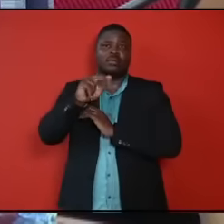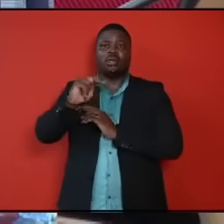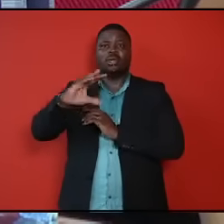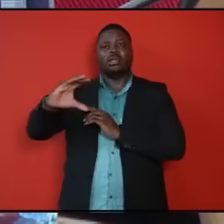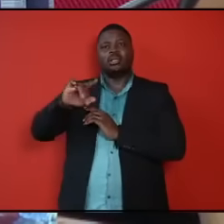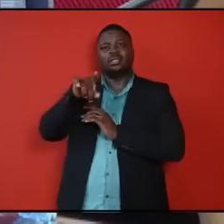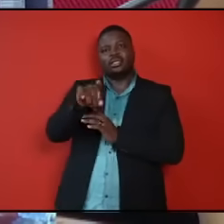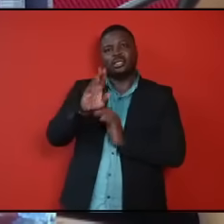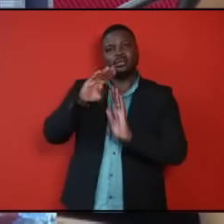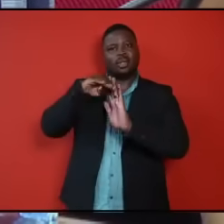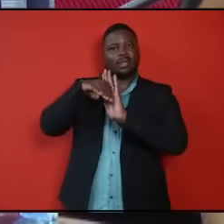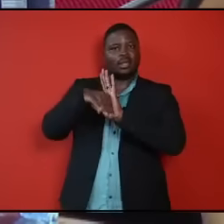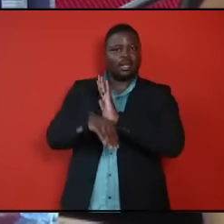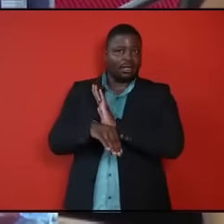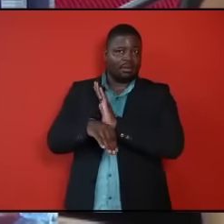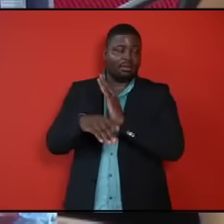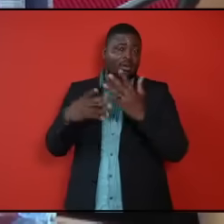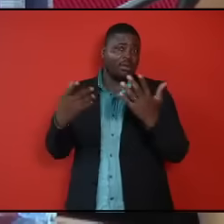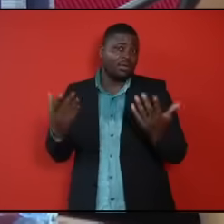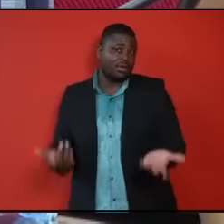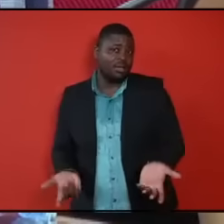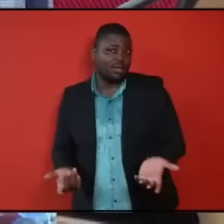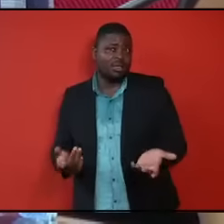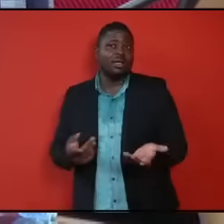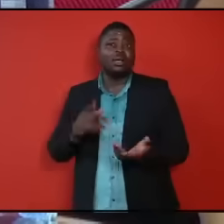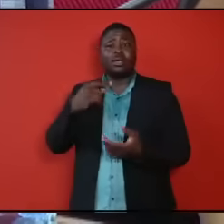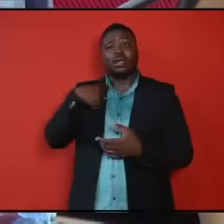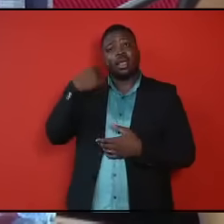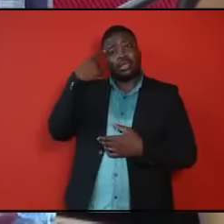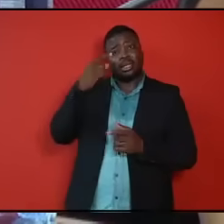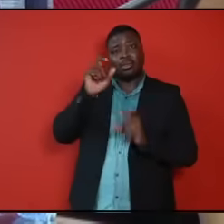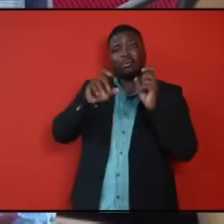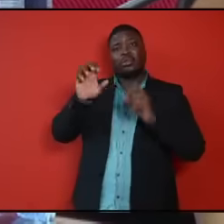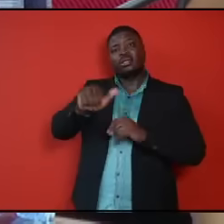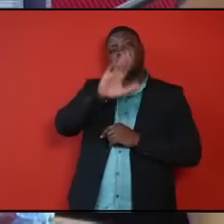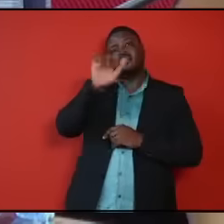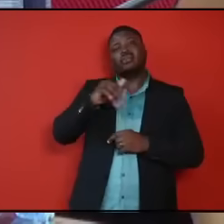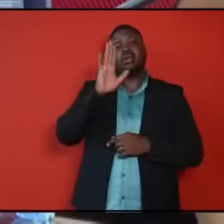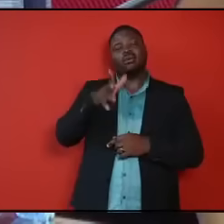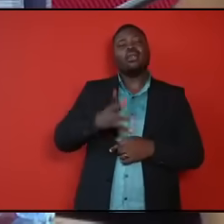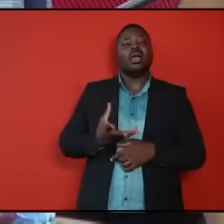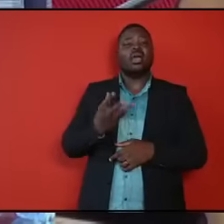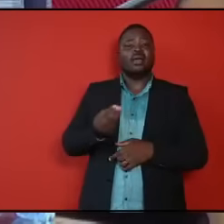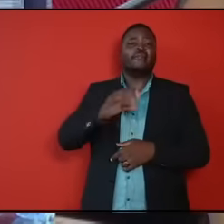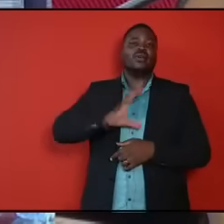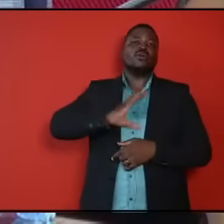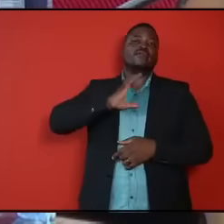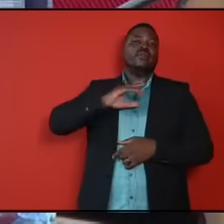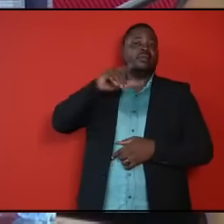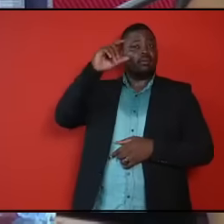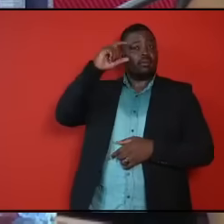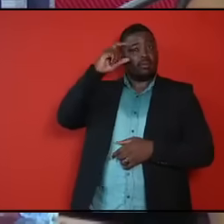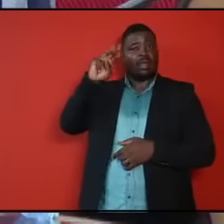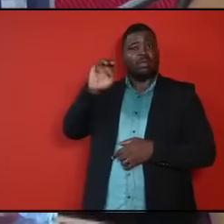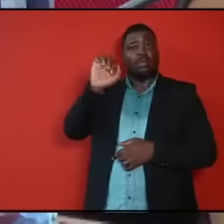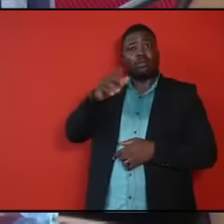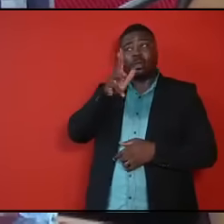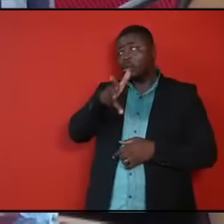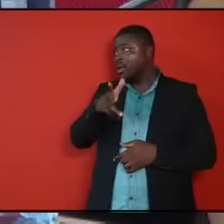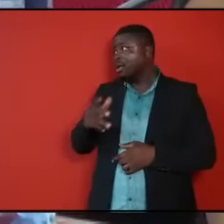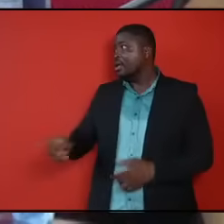Do you think that South Africans would actually have confidence in the ANC with Mbalula as president? Thank